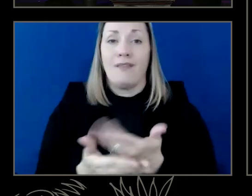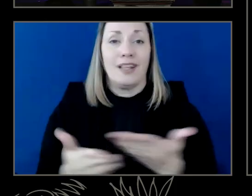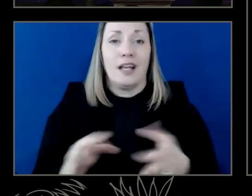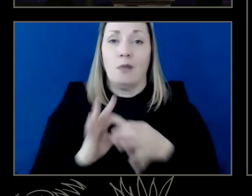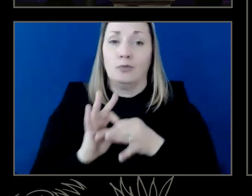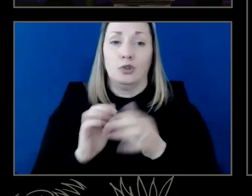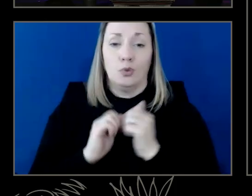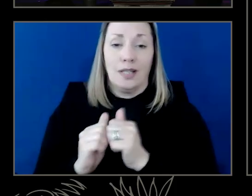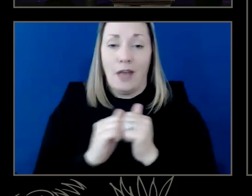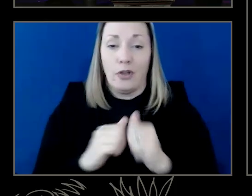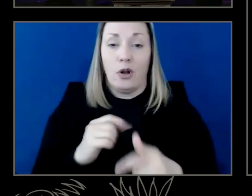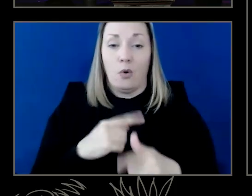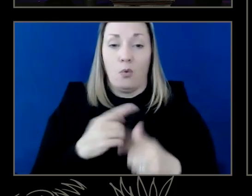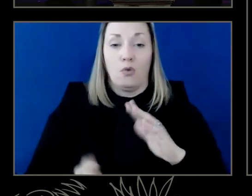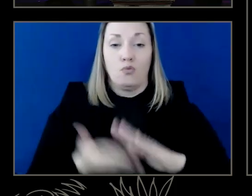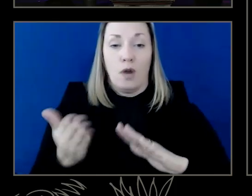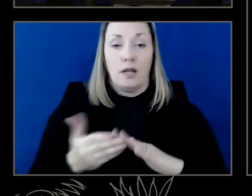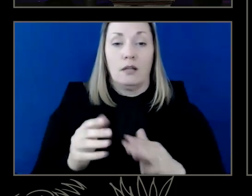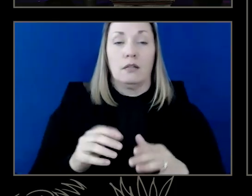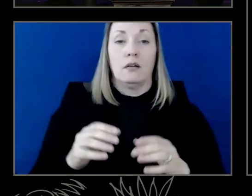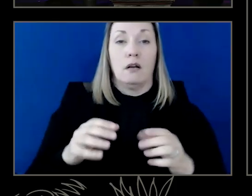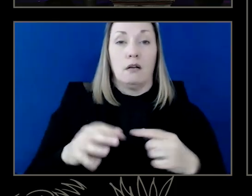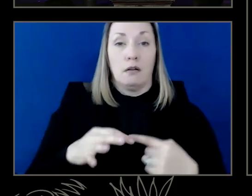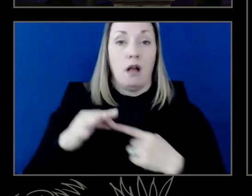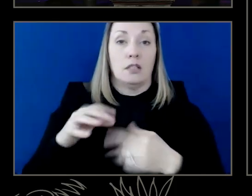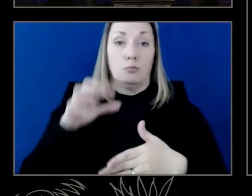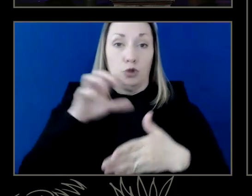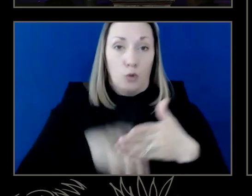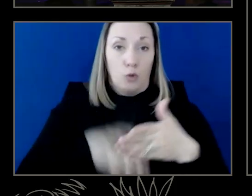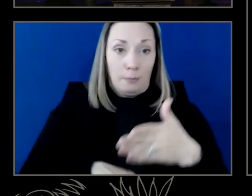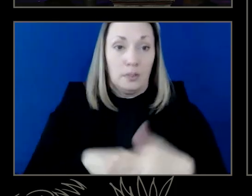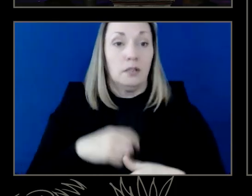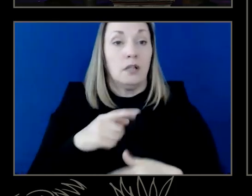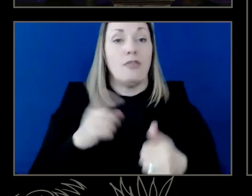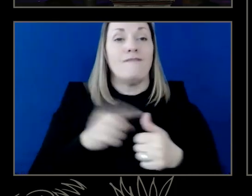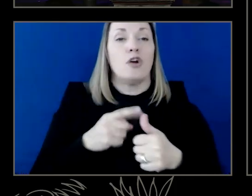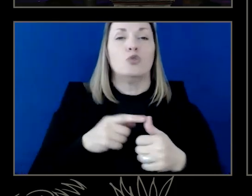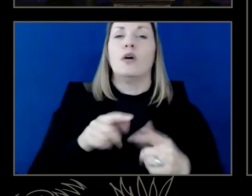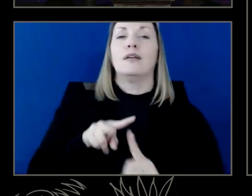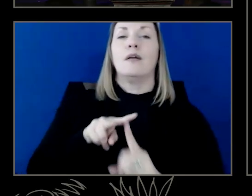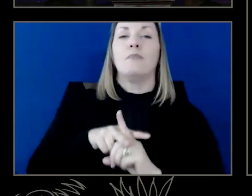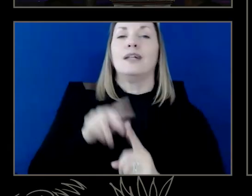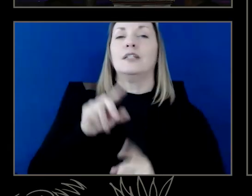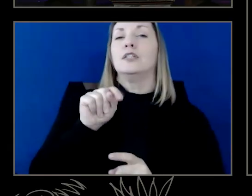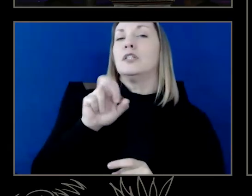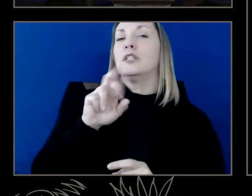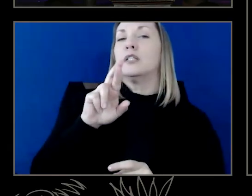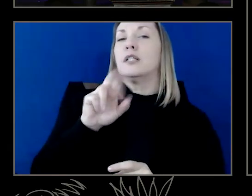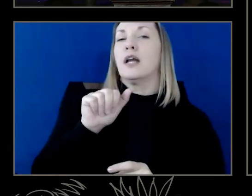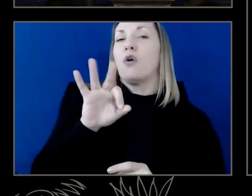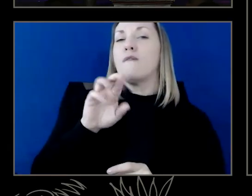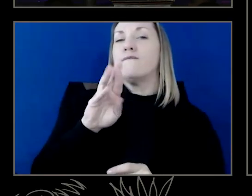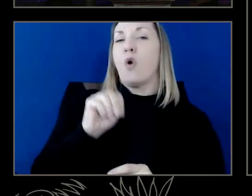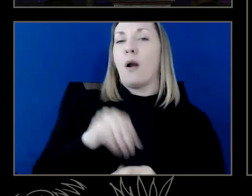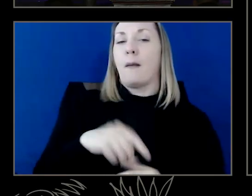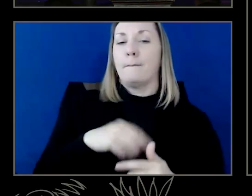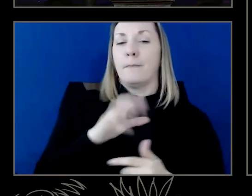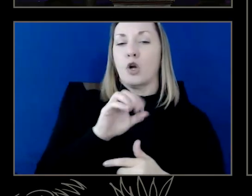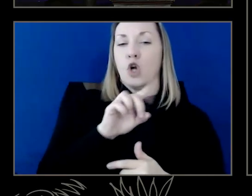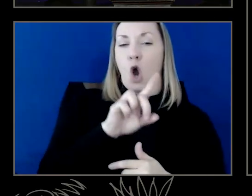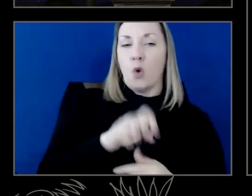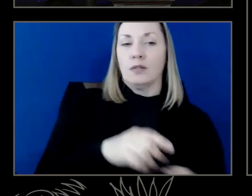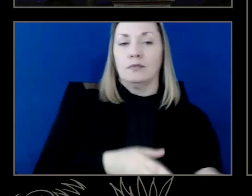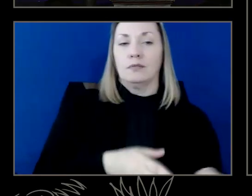custom script. This script does 3 things. The first one, it applies the Terraform code, builds the React app,